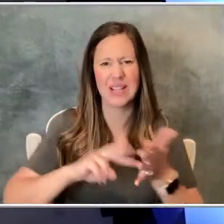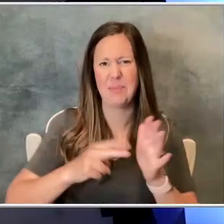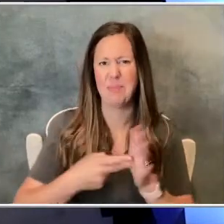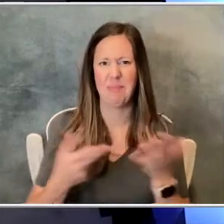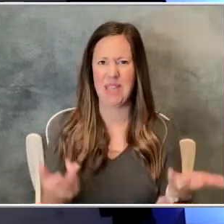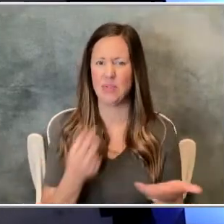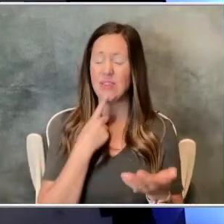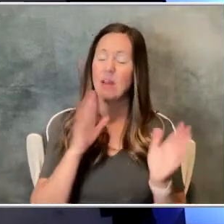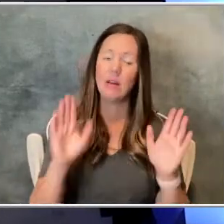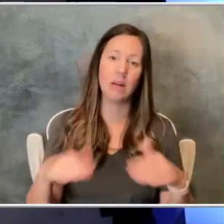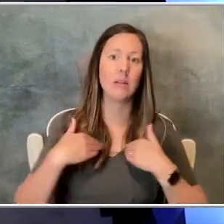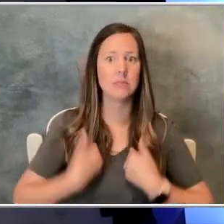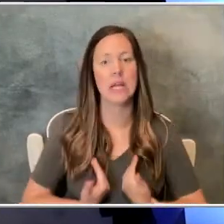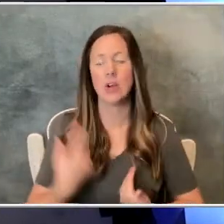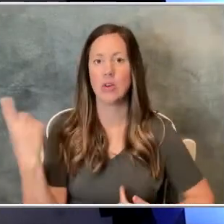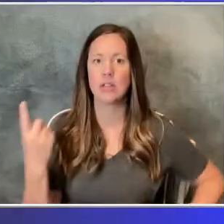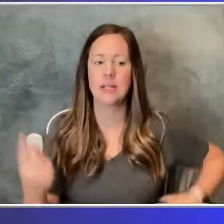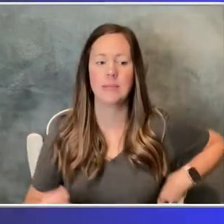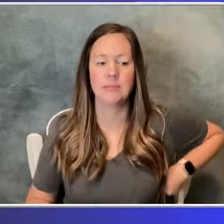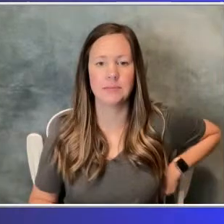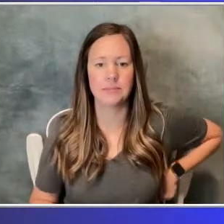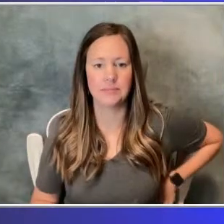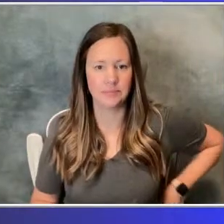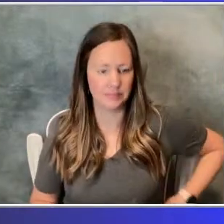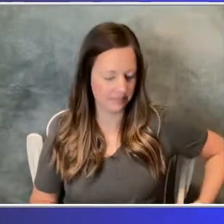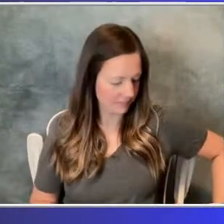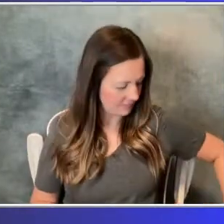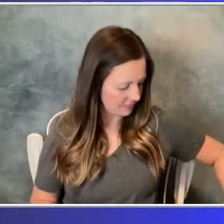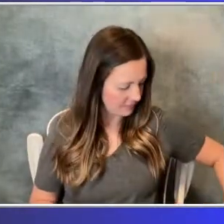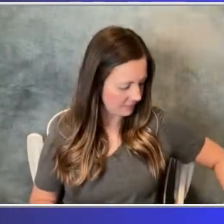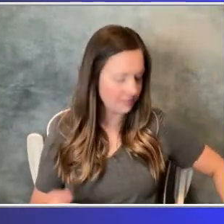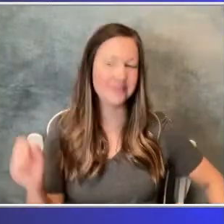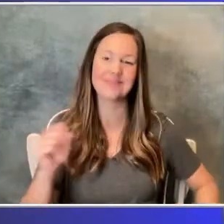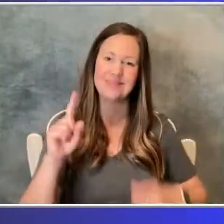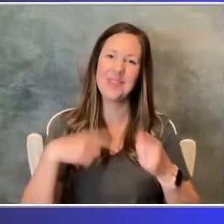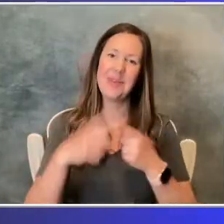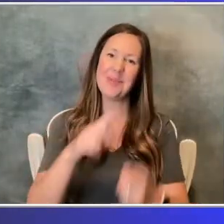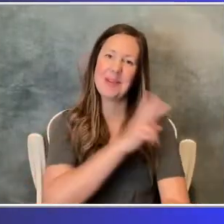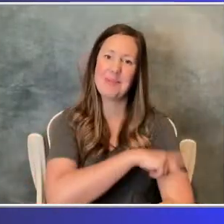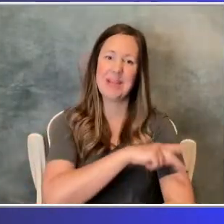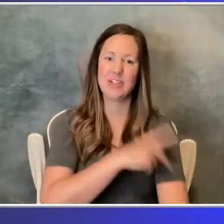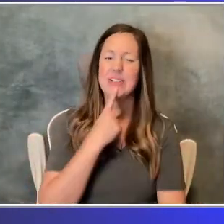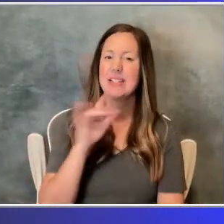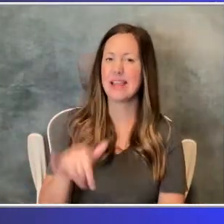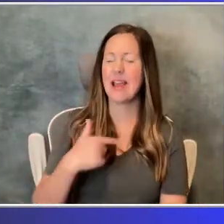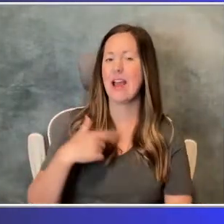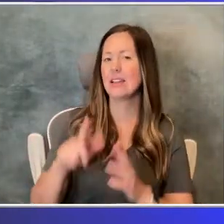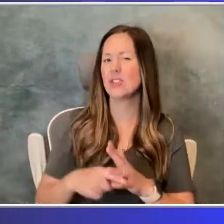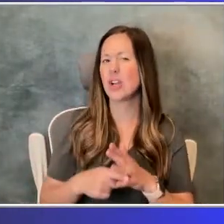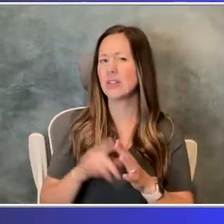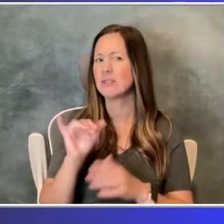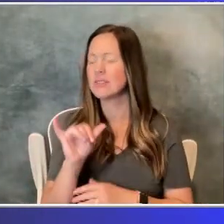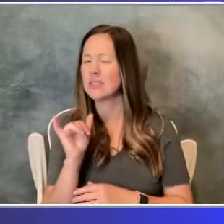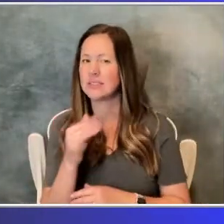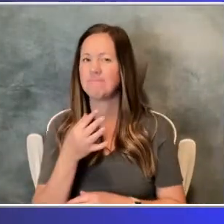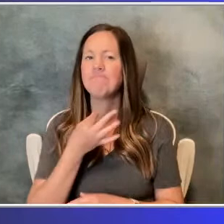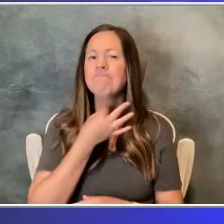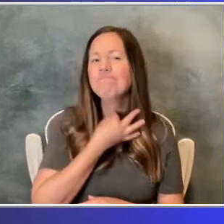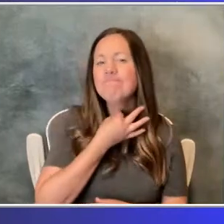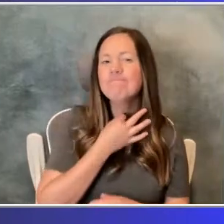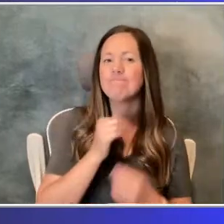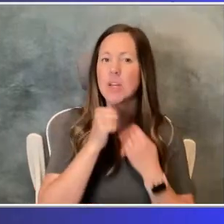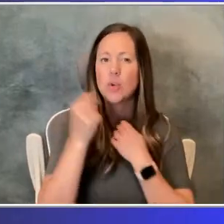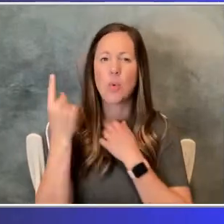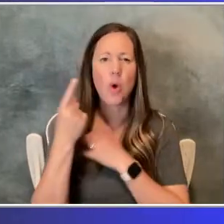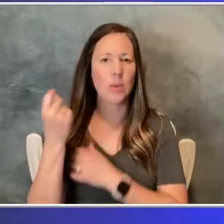fatigued all the time? Yeah, when I hear that from patients, I immediately begin to be curious because I don't always understand what fatigue